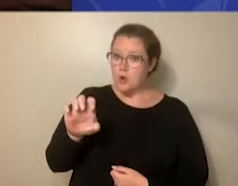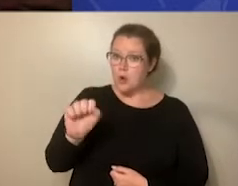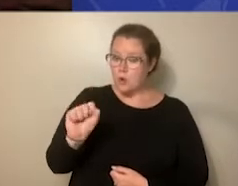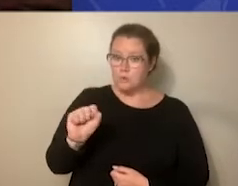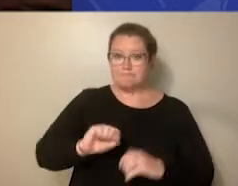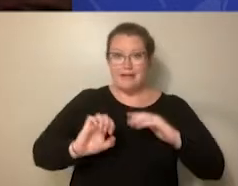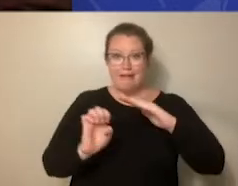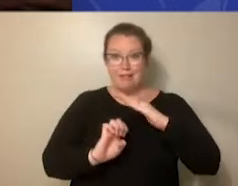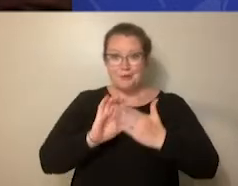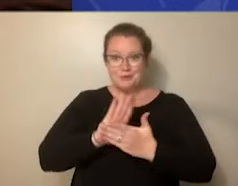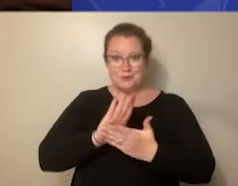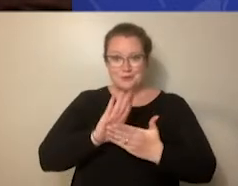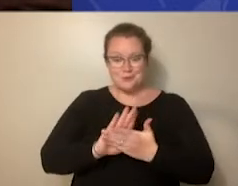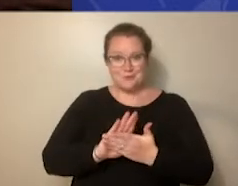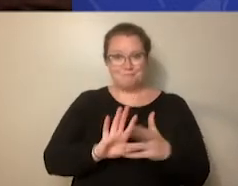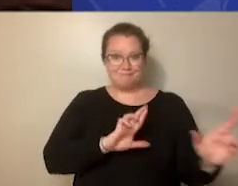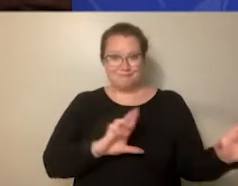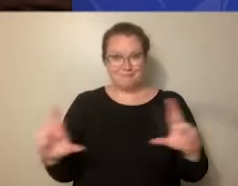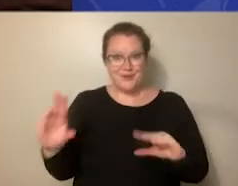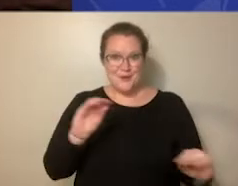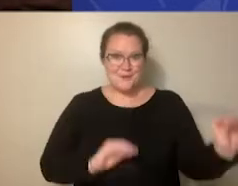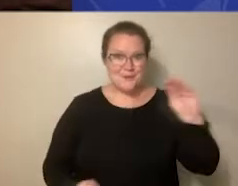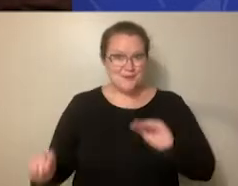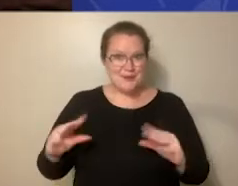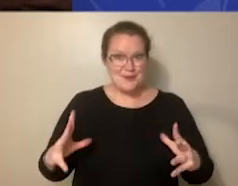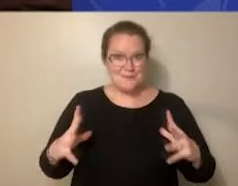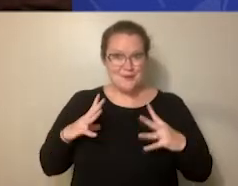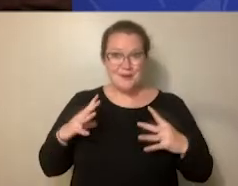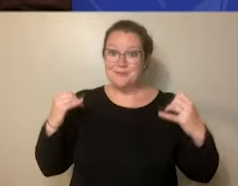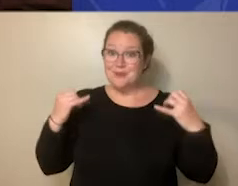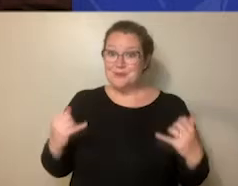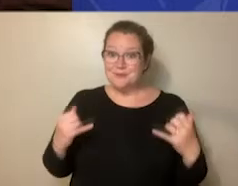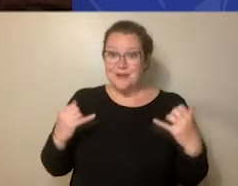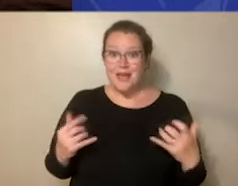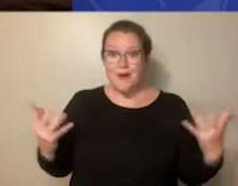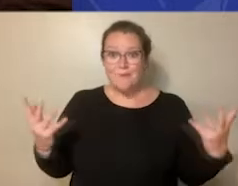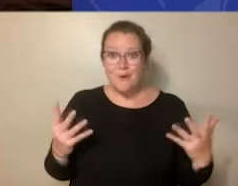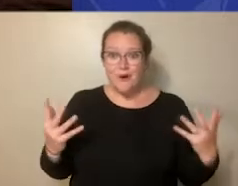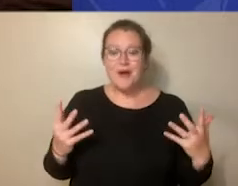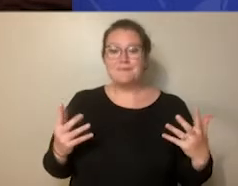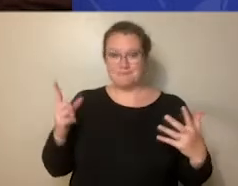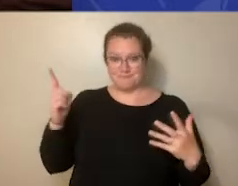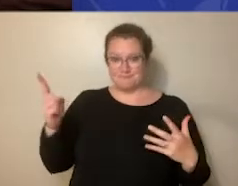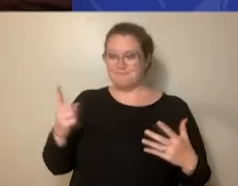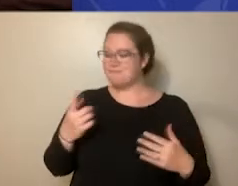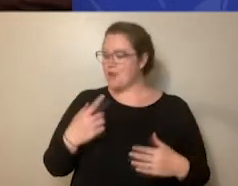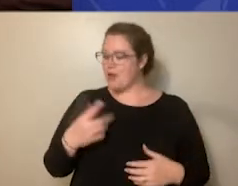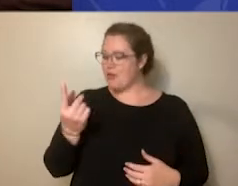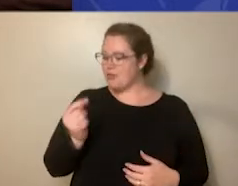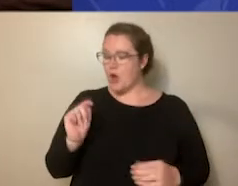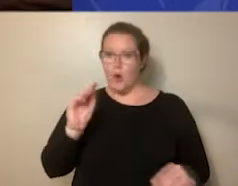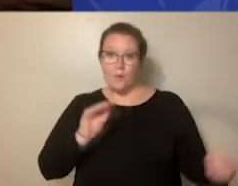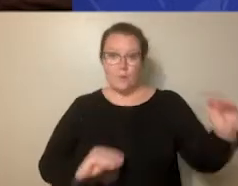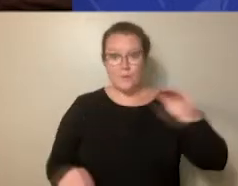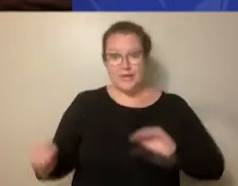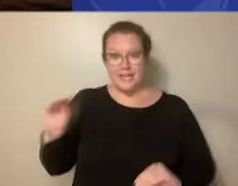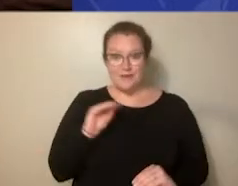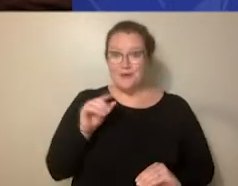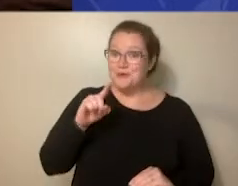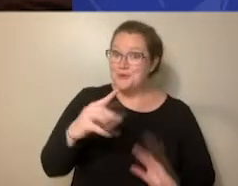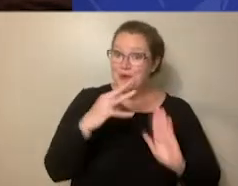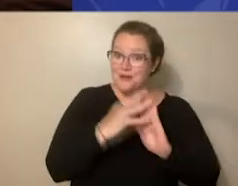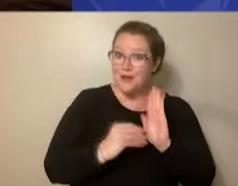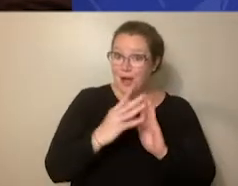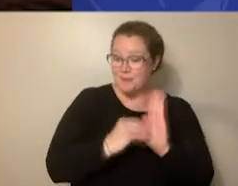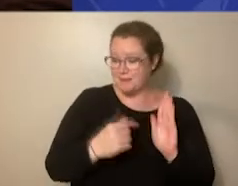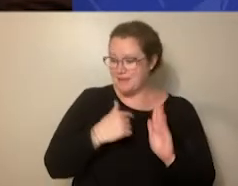wiggle break. Today's lesson is going to be the wiggles. You're going to do exactly what I do.